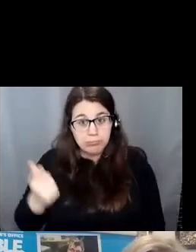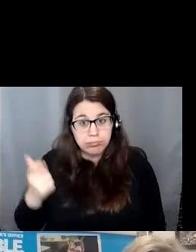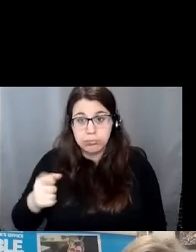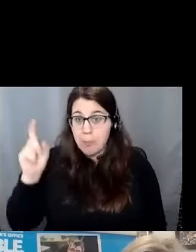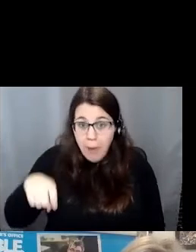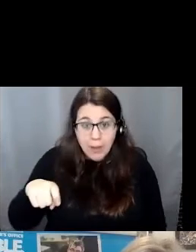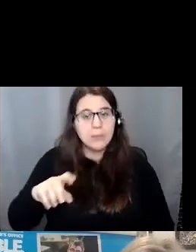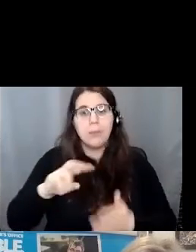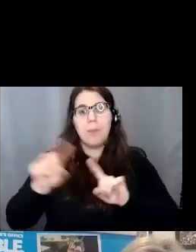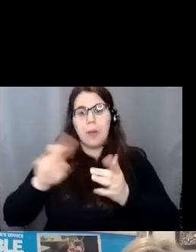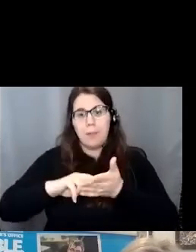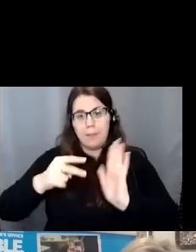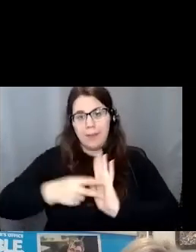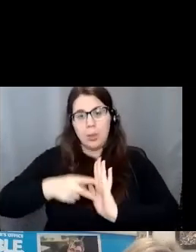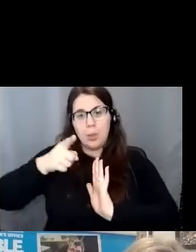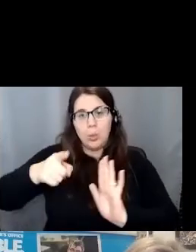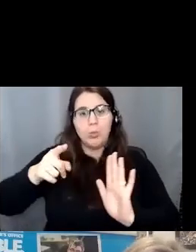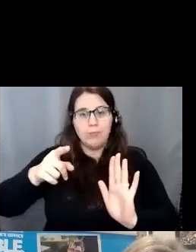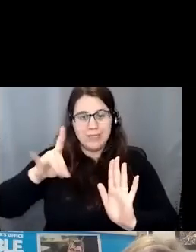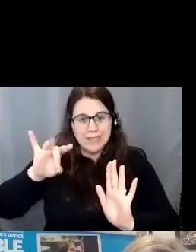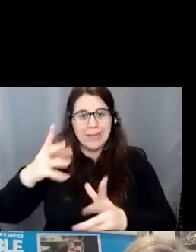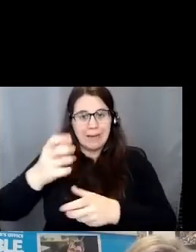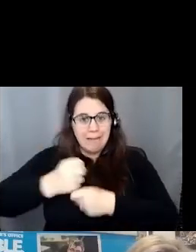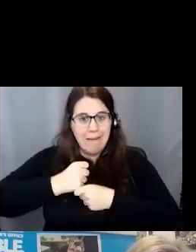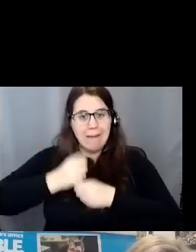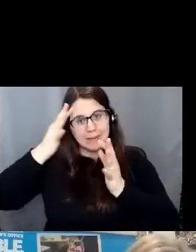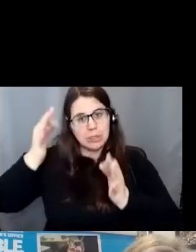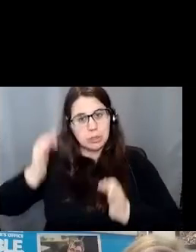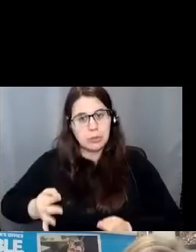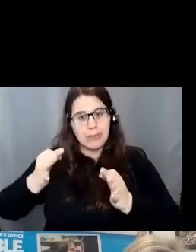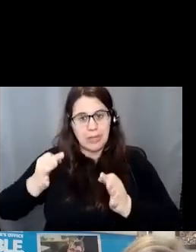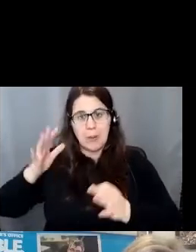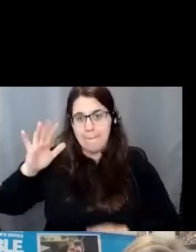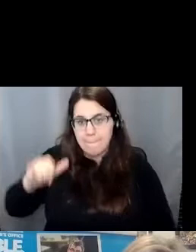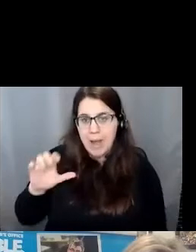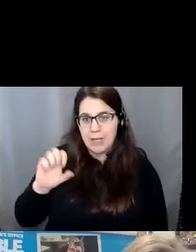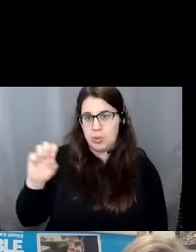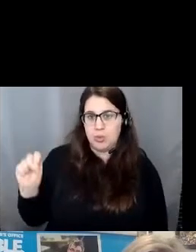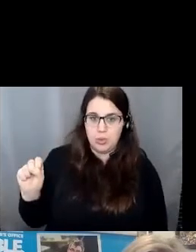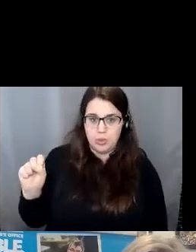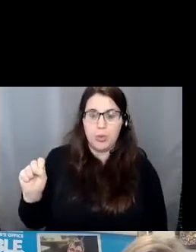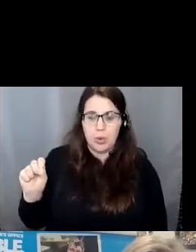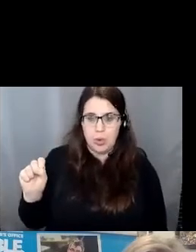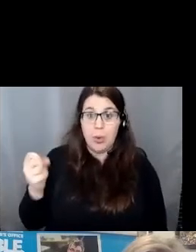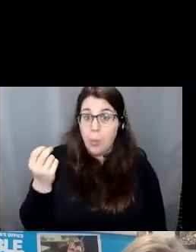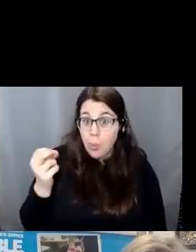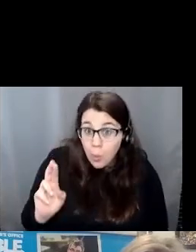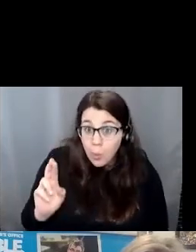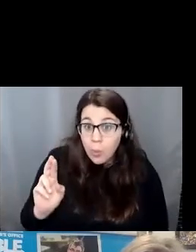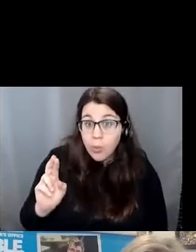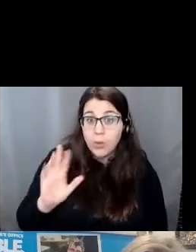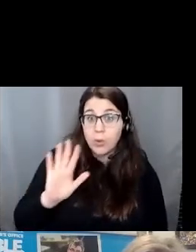simply means that the individual has received a disability determination by Social Security, or the